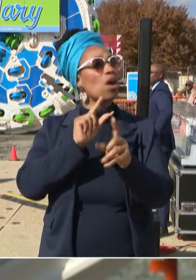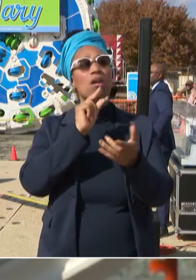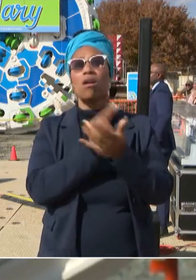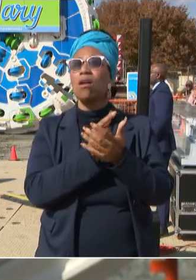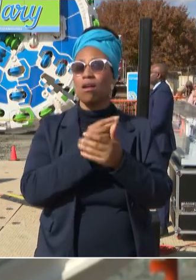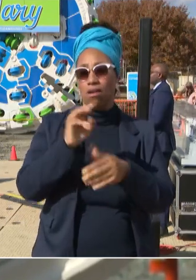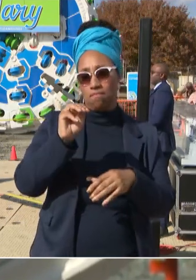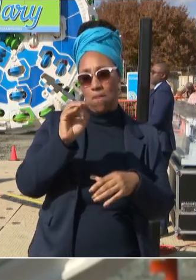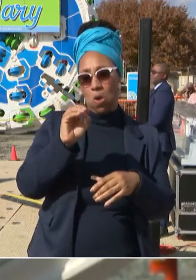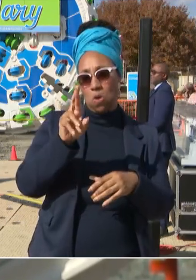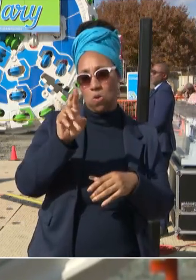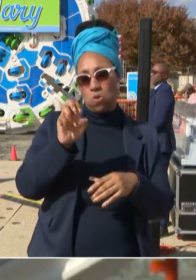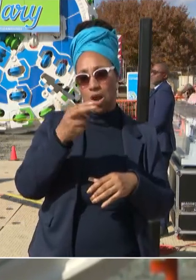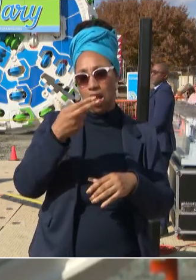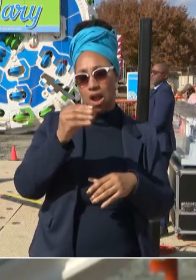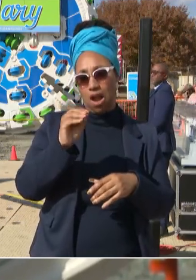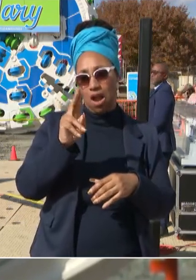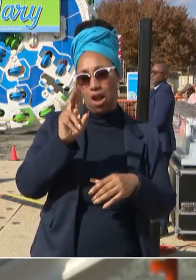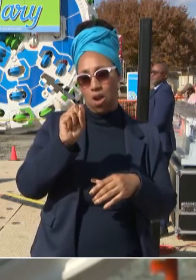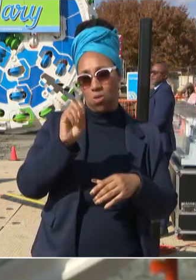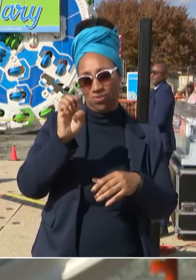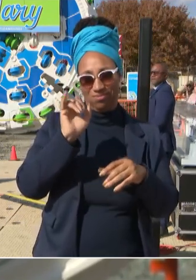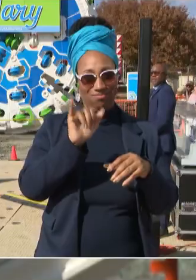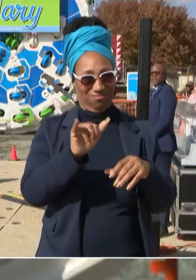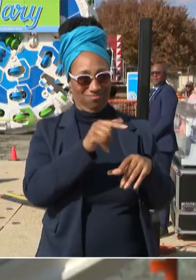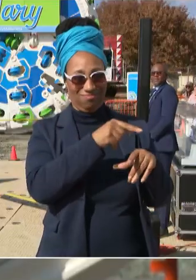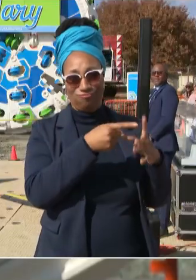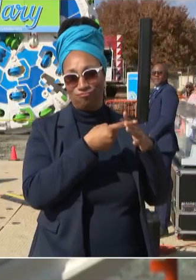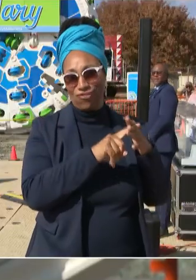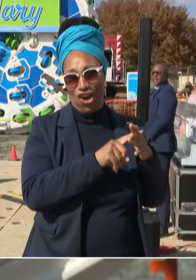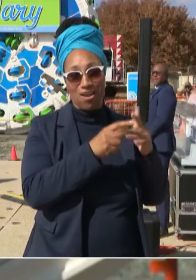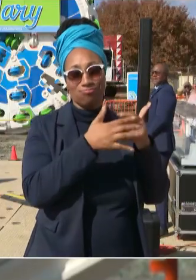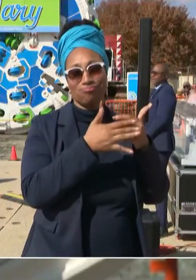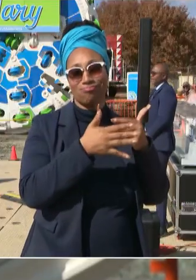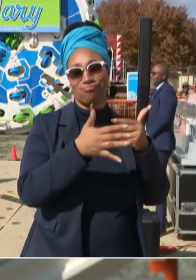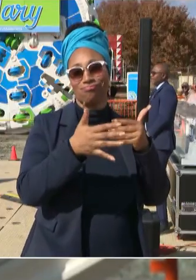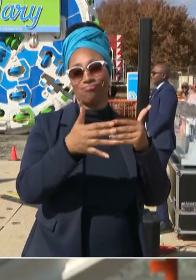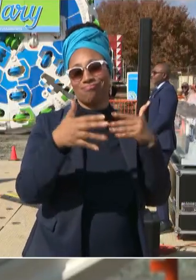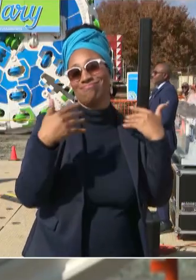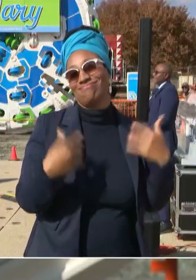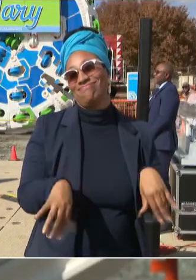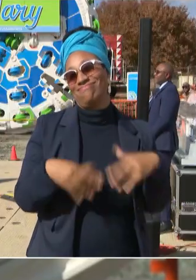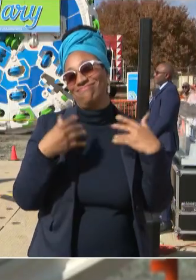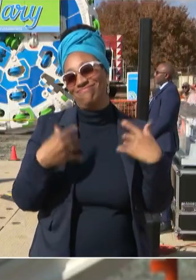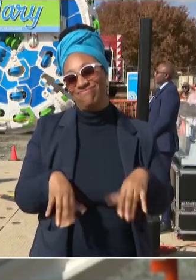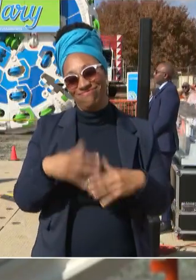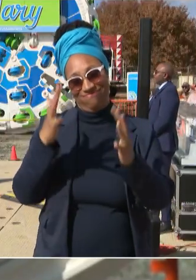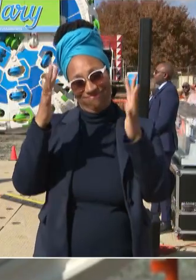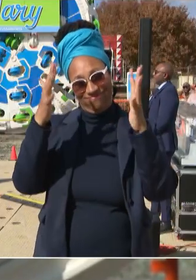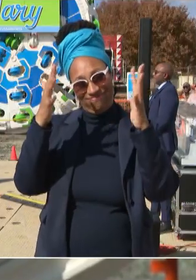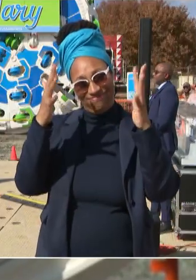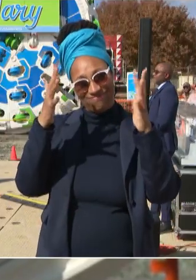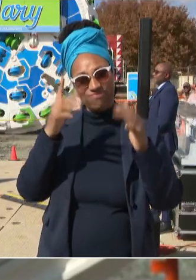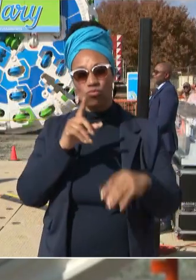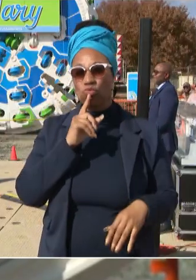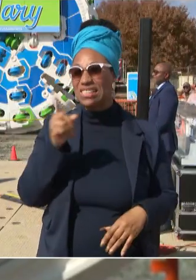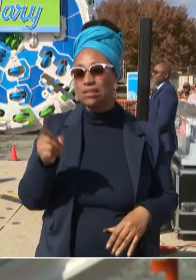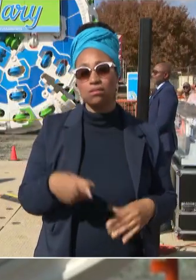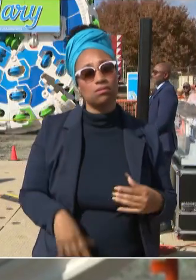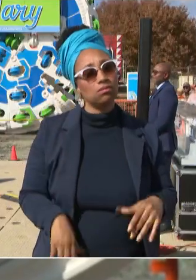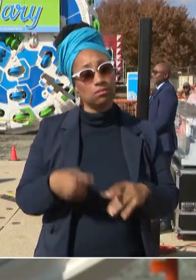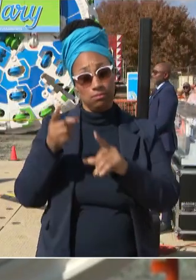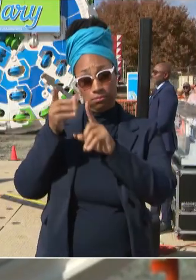clap-worthy, as this induction is amongst the highest honors bestowed on African American clergy, and it